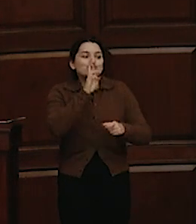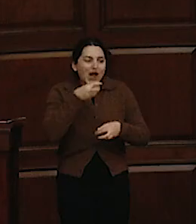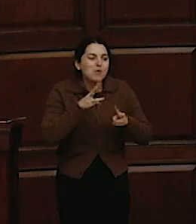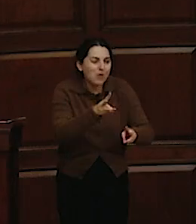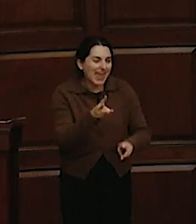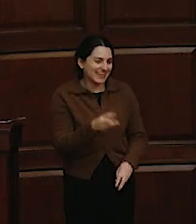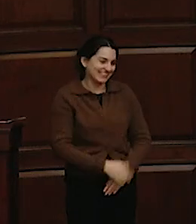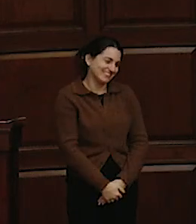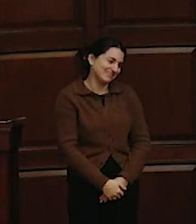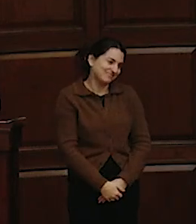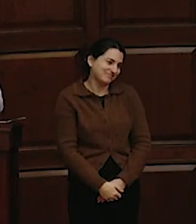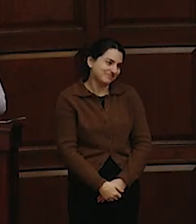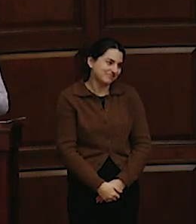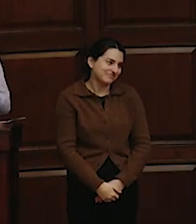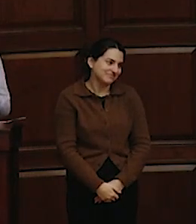Exactly.